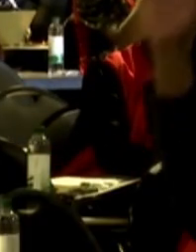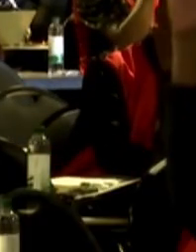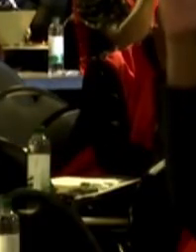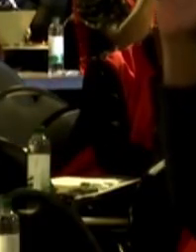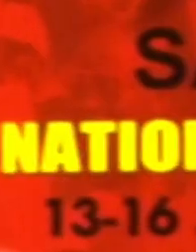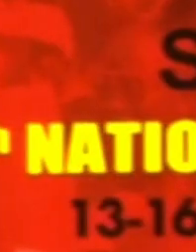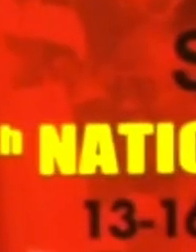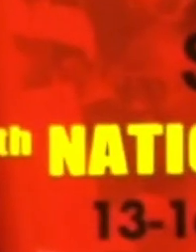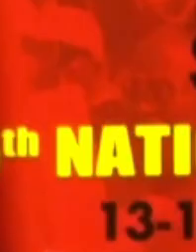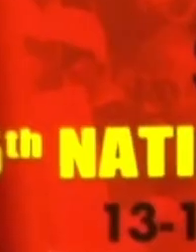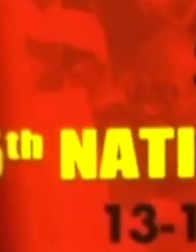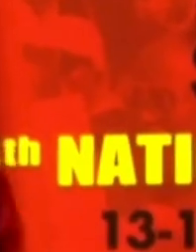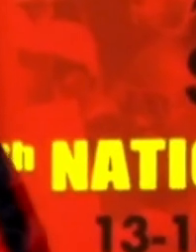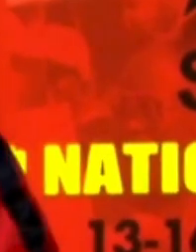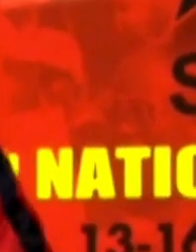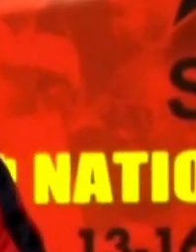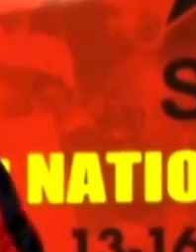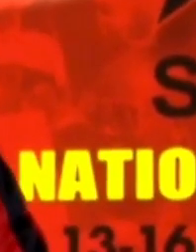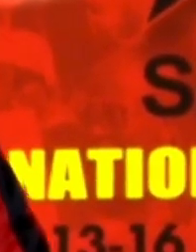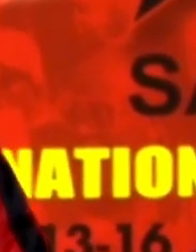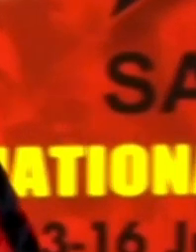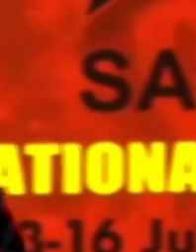National Committee of the YCL,